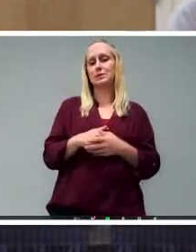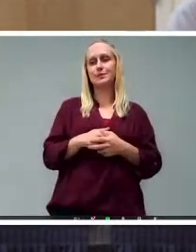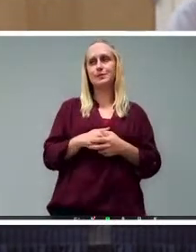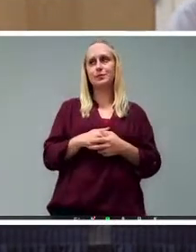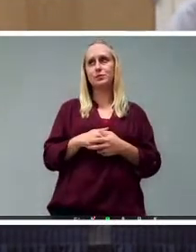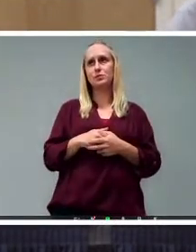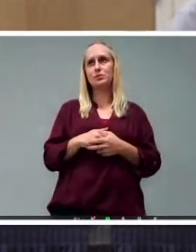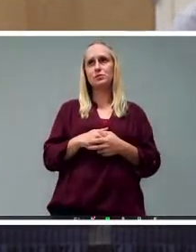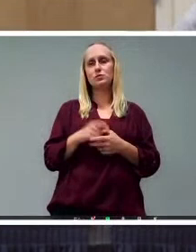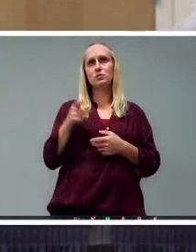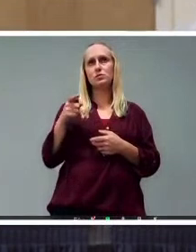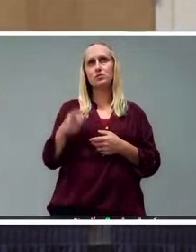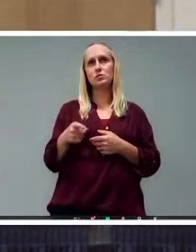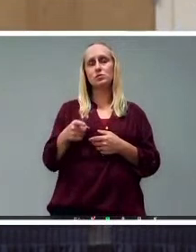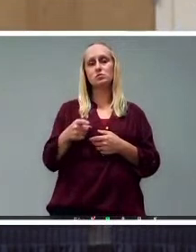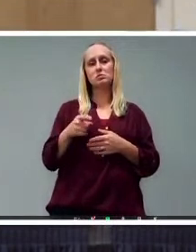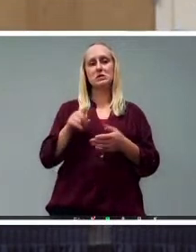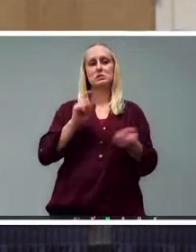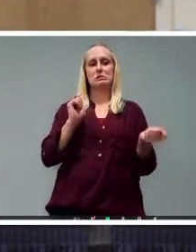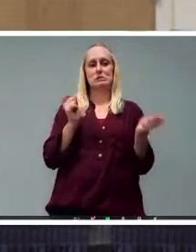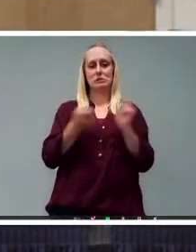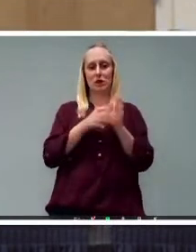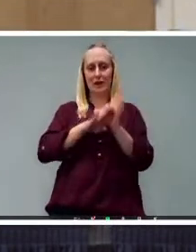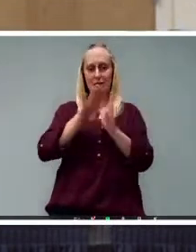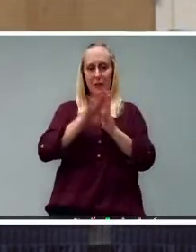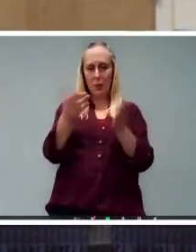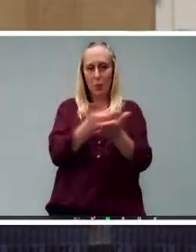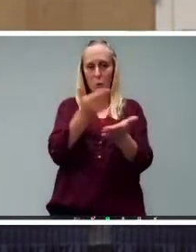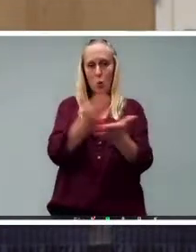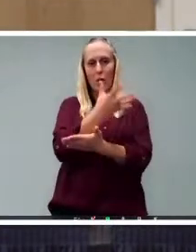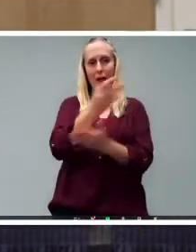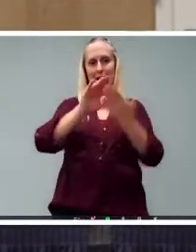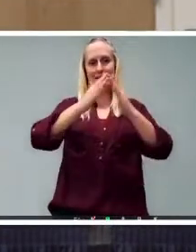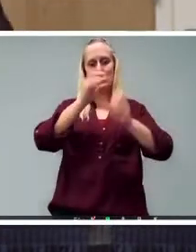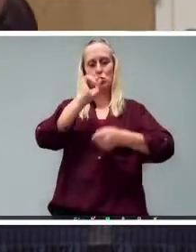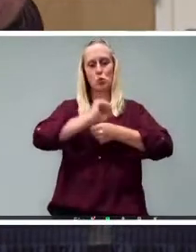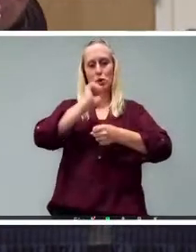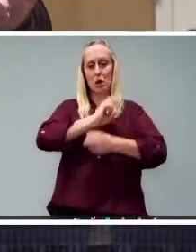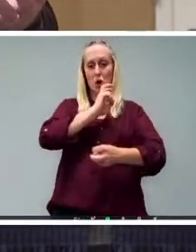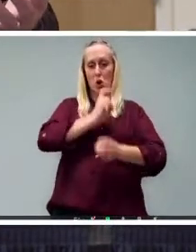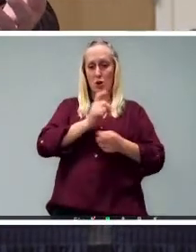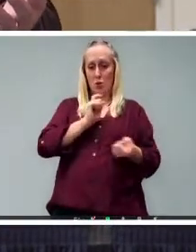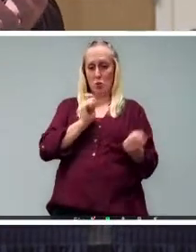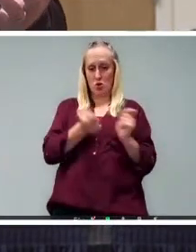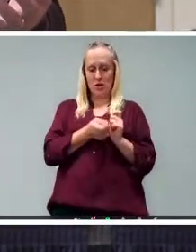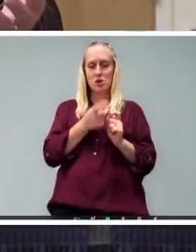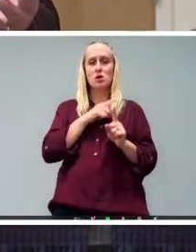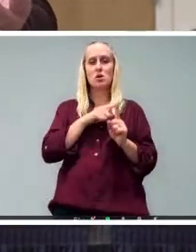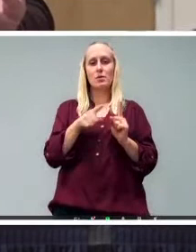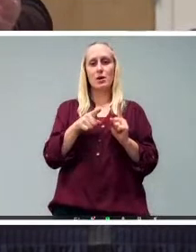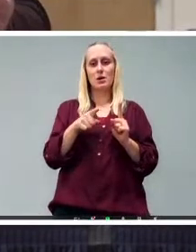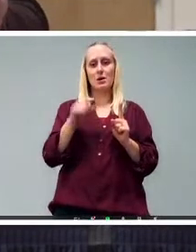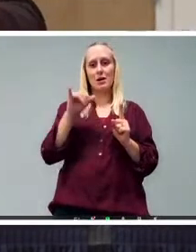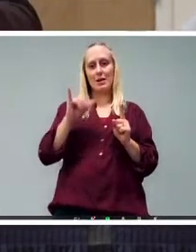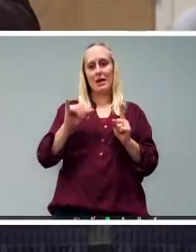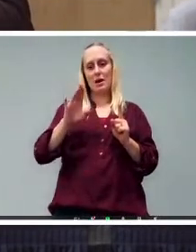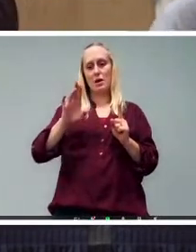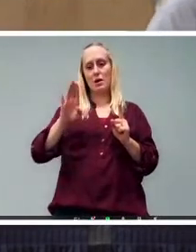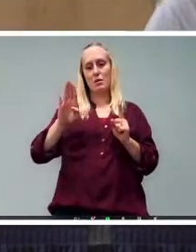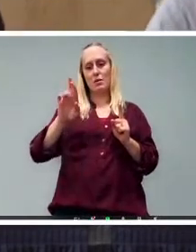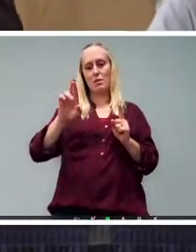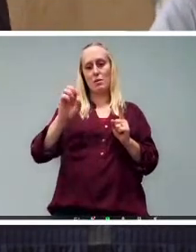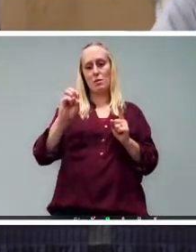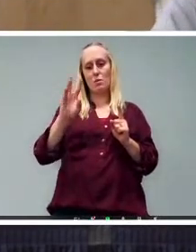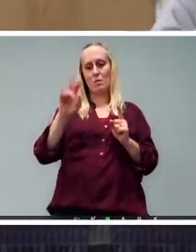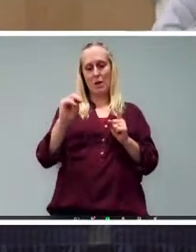being redeveloped, and the city's working hard to do that. But that therein lies the brownfields approach, right?